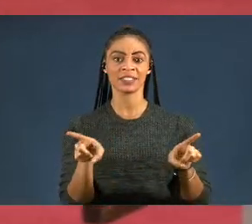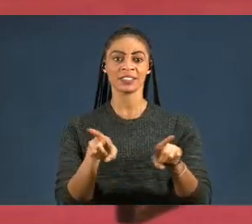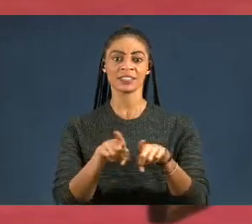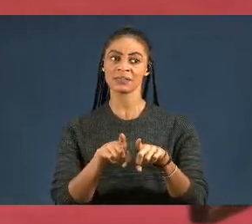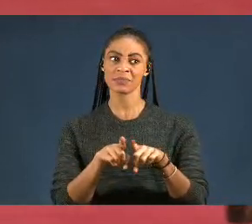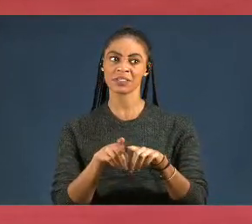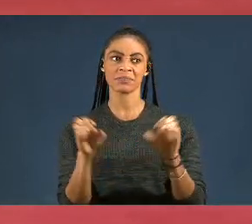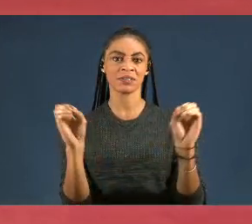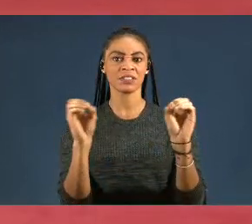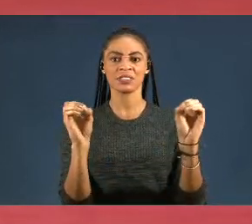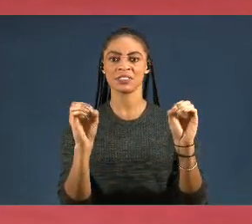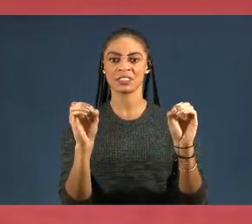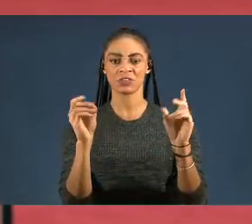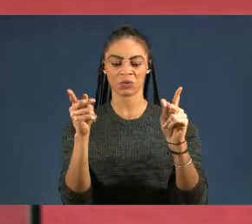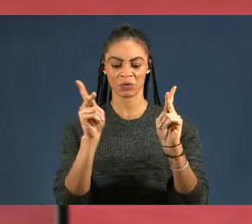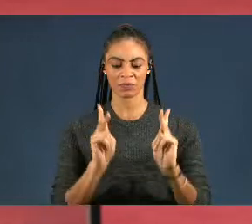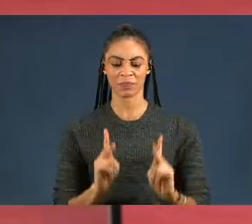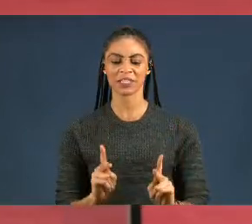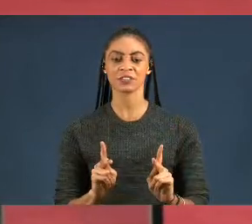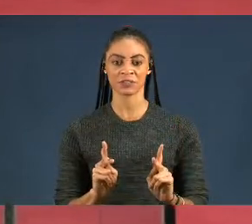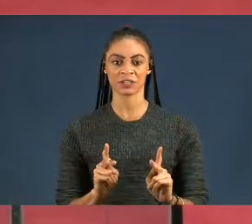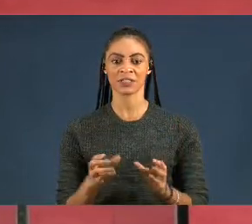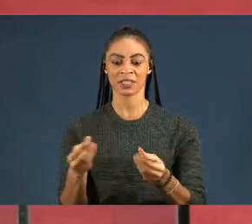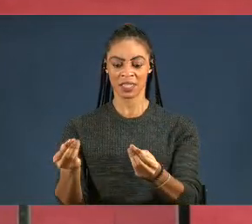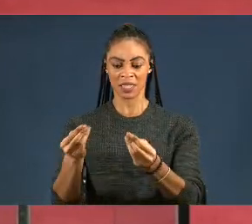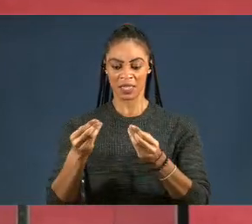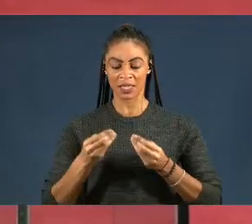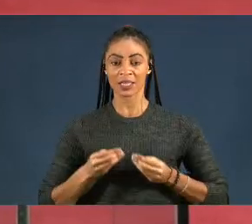to wipe my head of the dust.